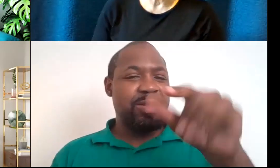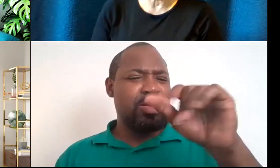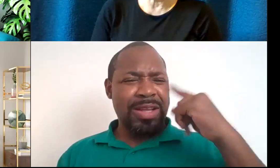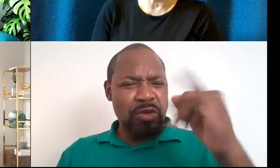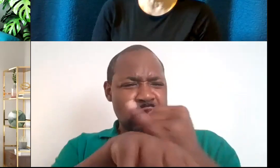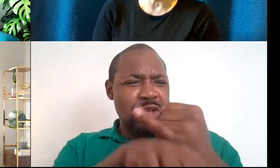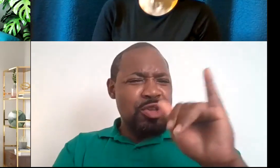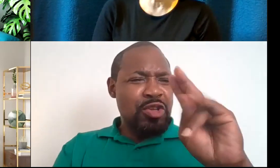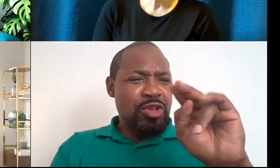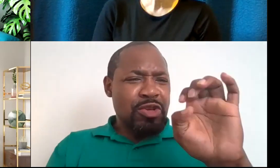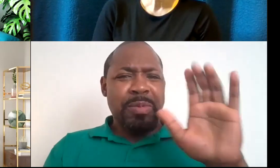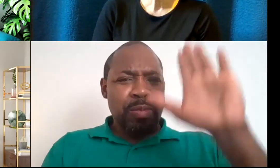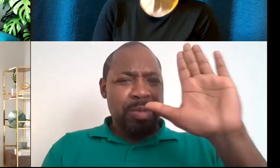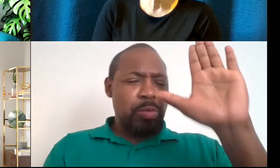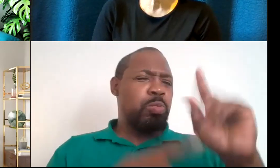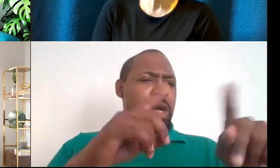Thank you.